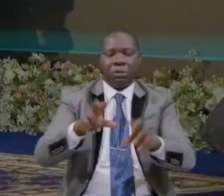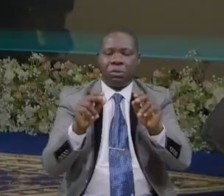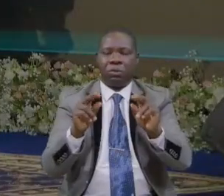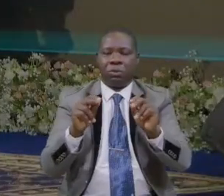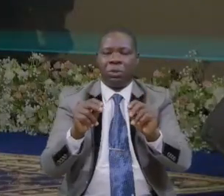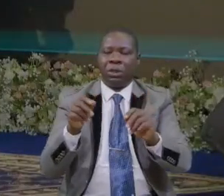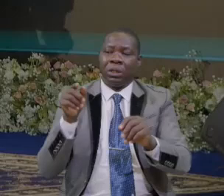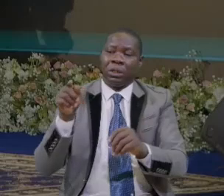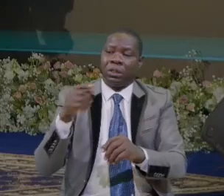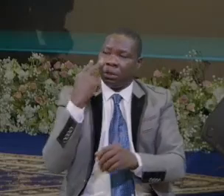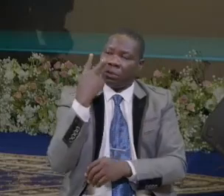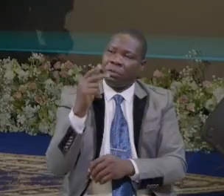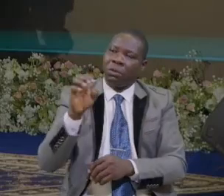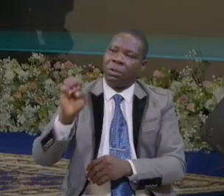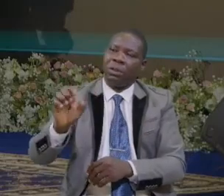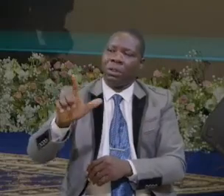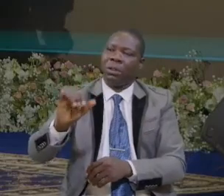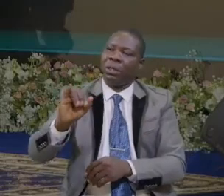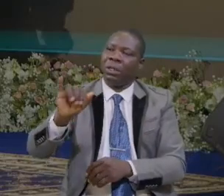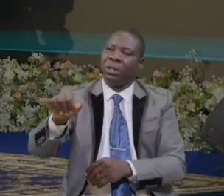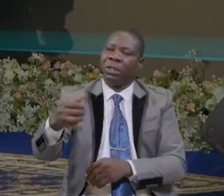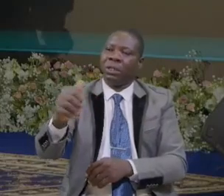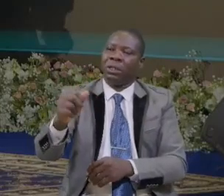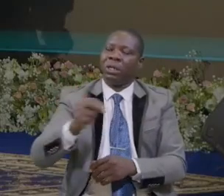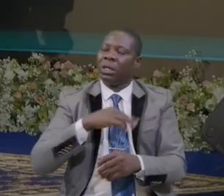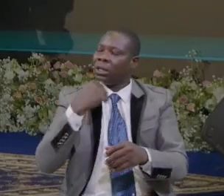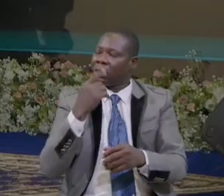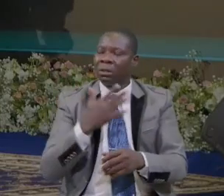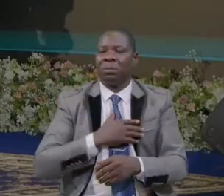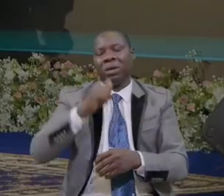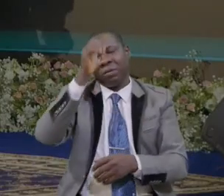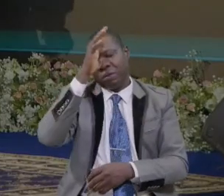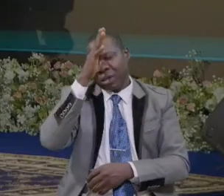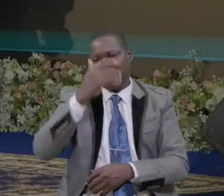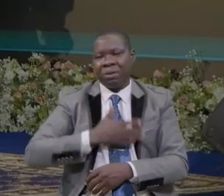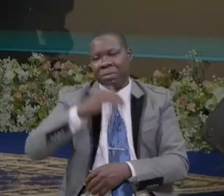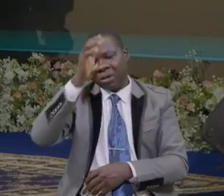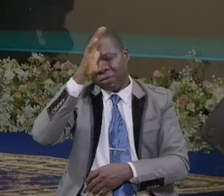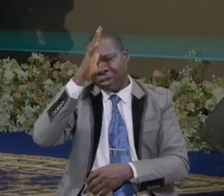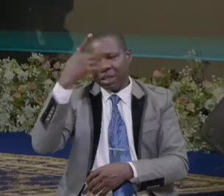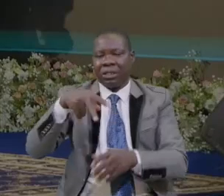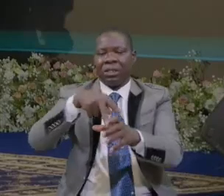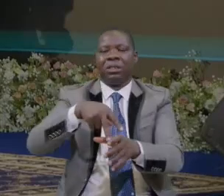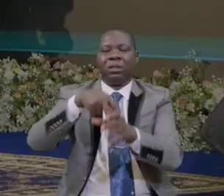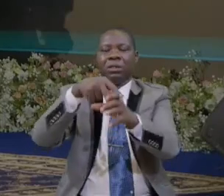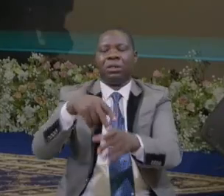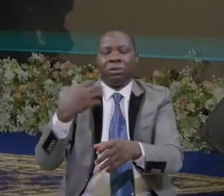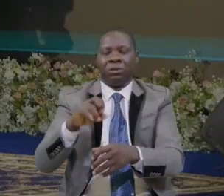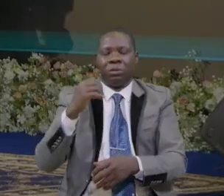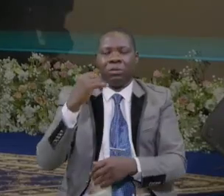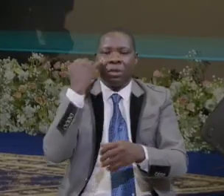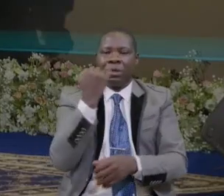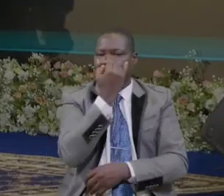said, my father, the chariots of Israel. And the